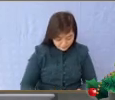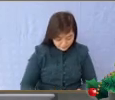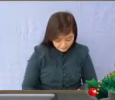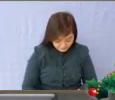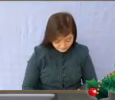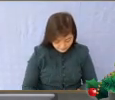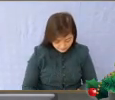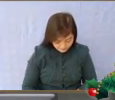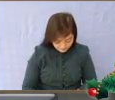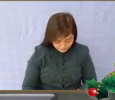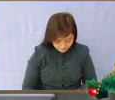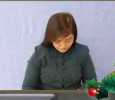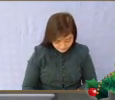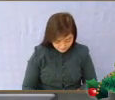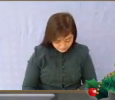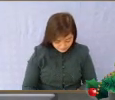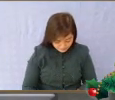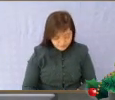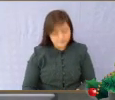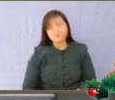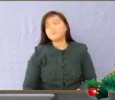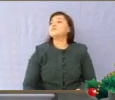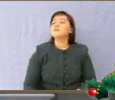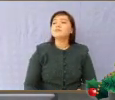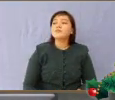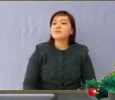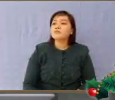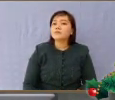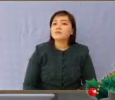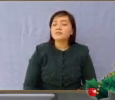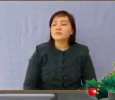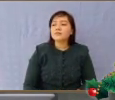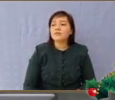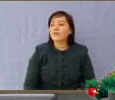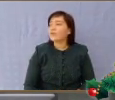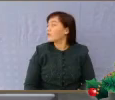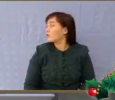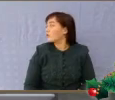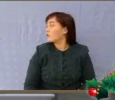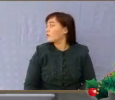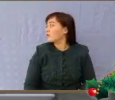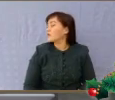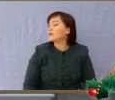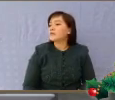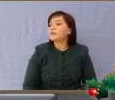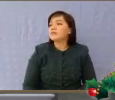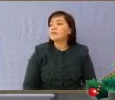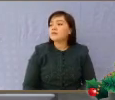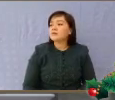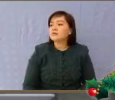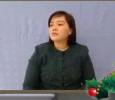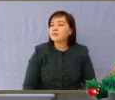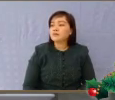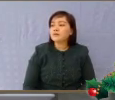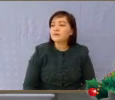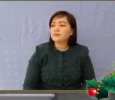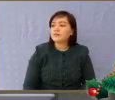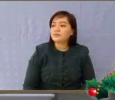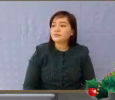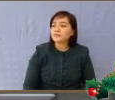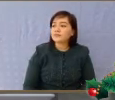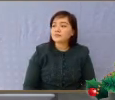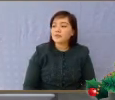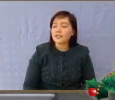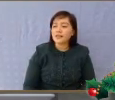me. Do you understand that statement? Thou art with me, therefore I will fear no